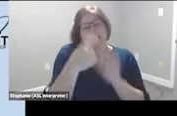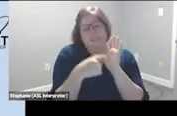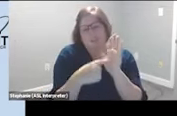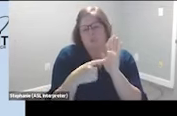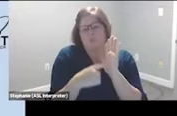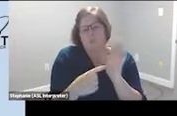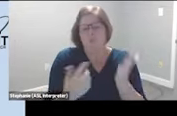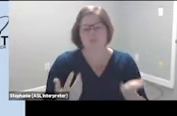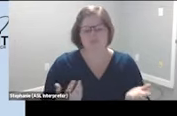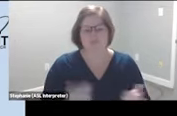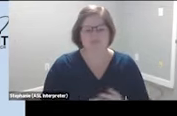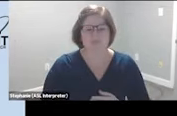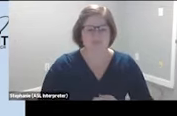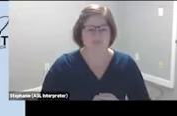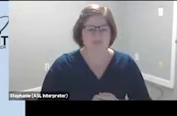interactive